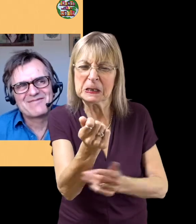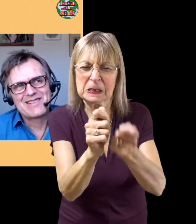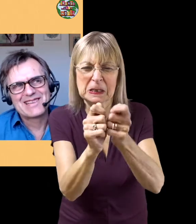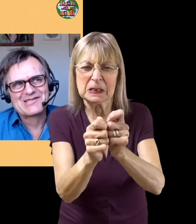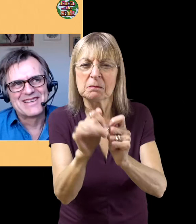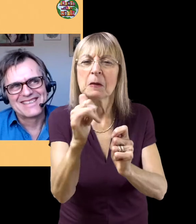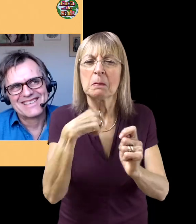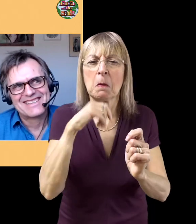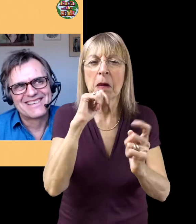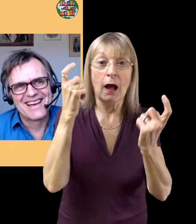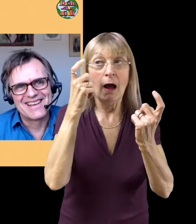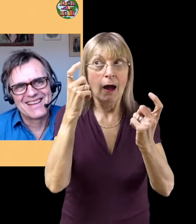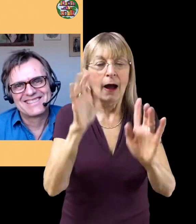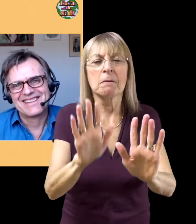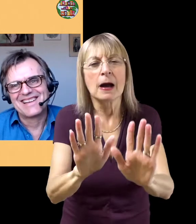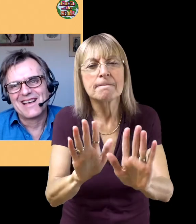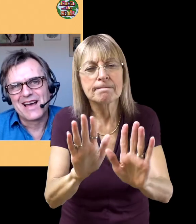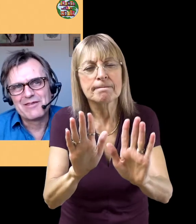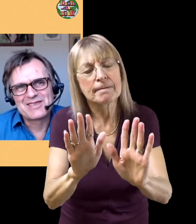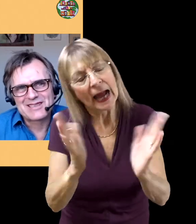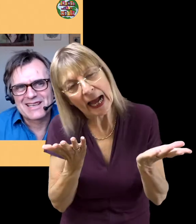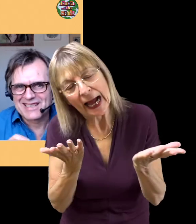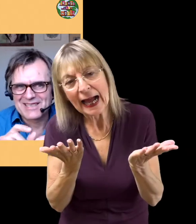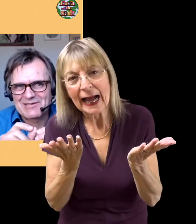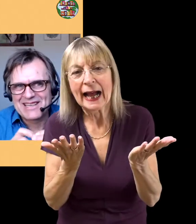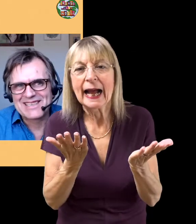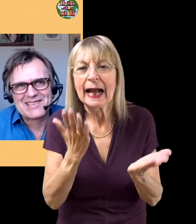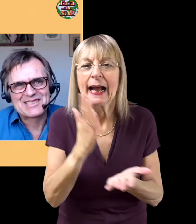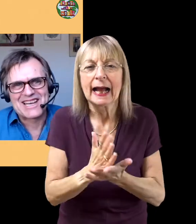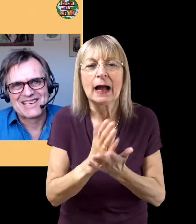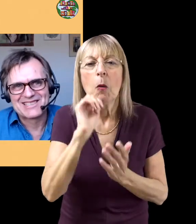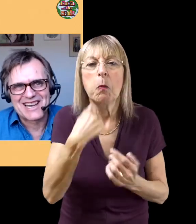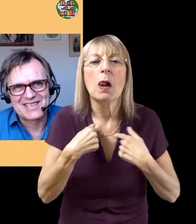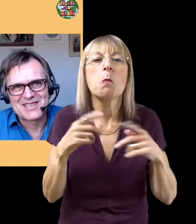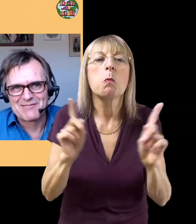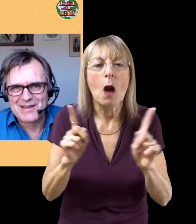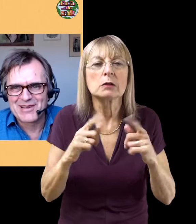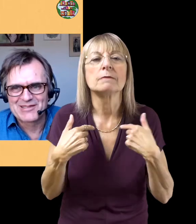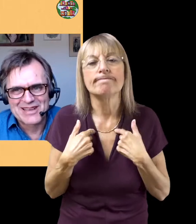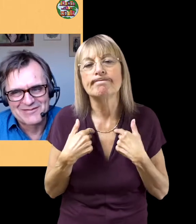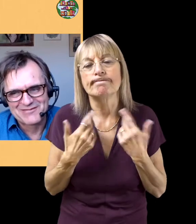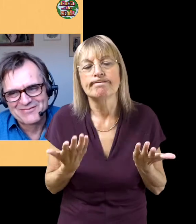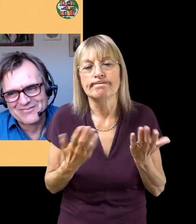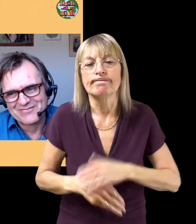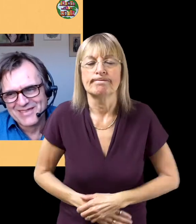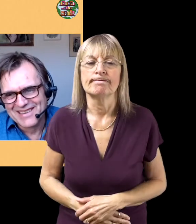Yeah, maybe a little bit, and if it's just like a teensy weensy little change, then maybe I'll kind